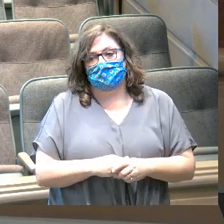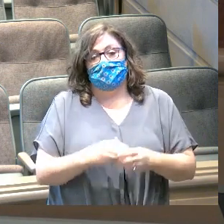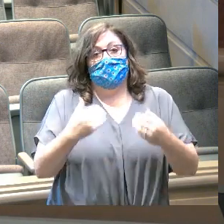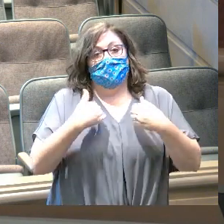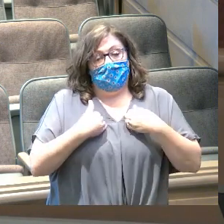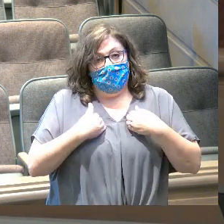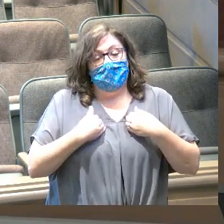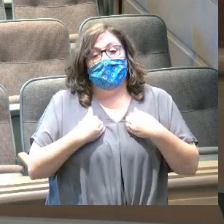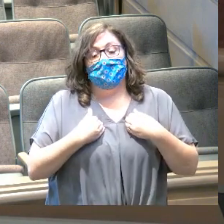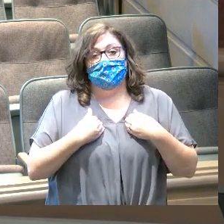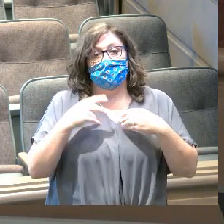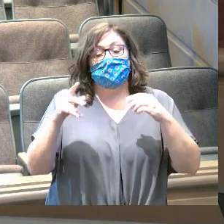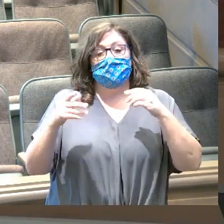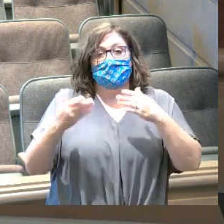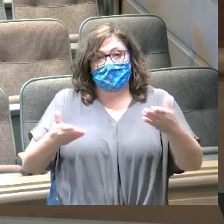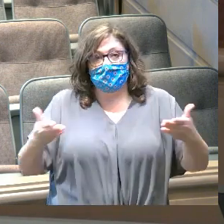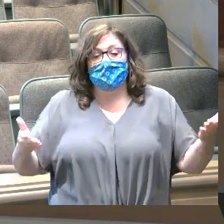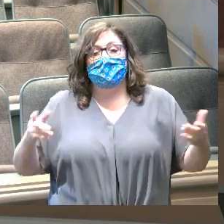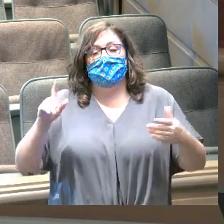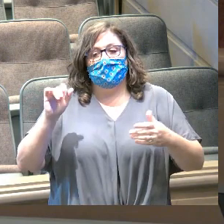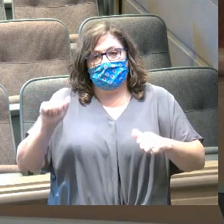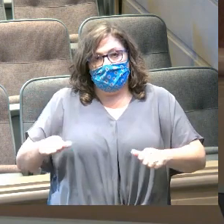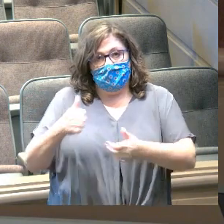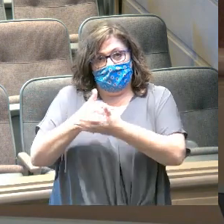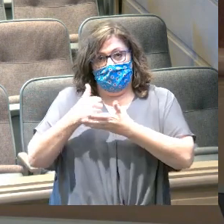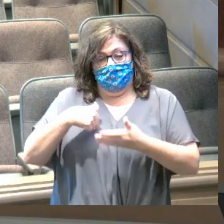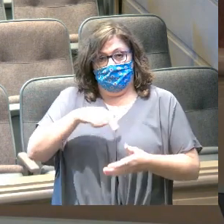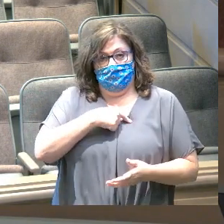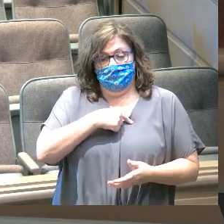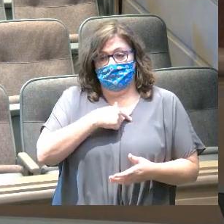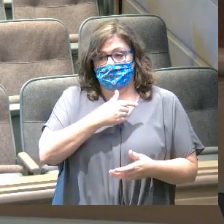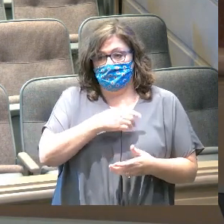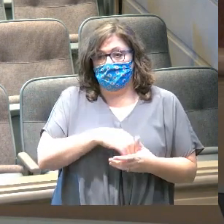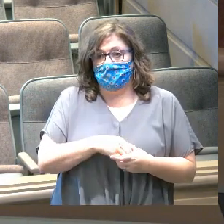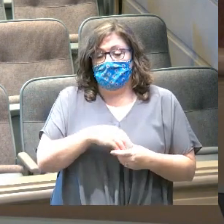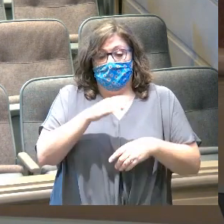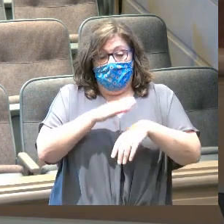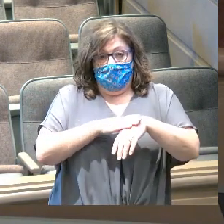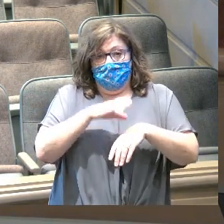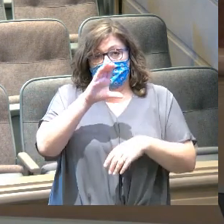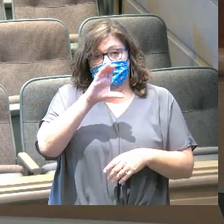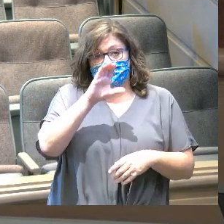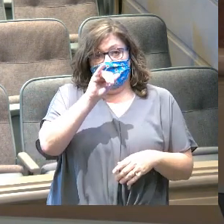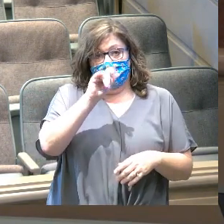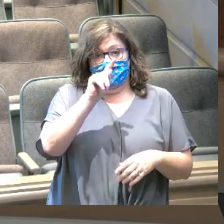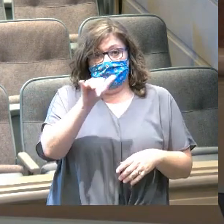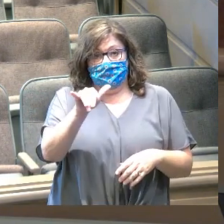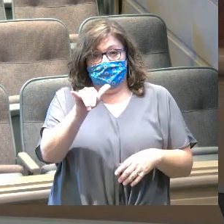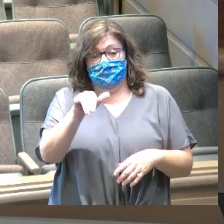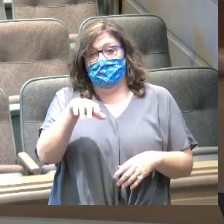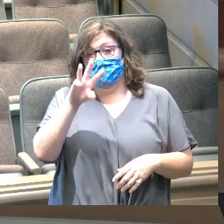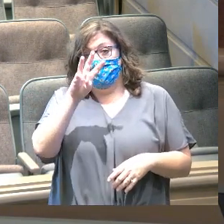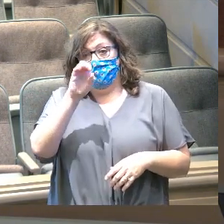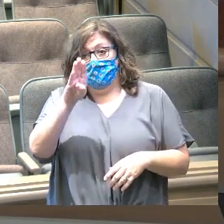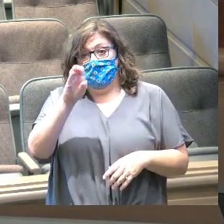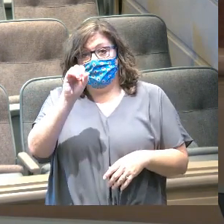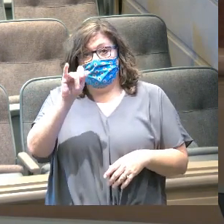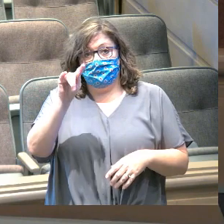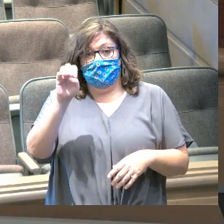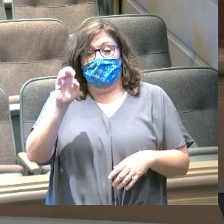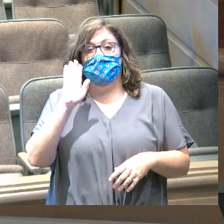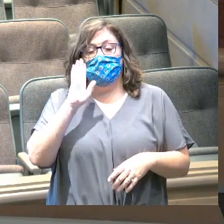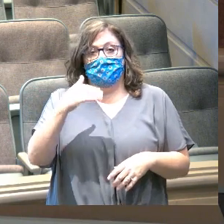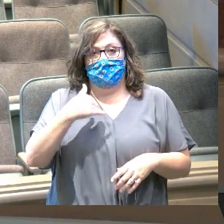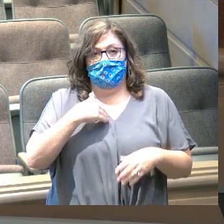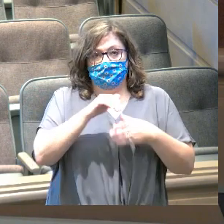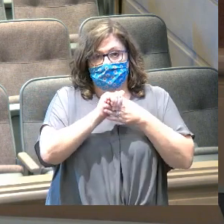out there. I advised the public earlier this week that on the city website we would have guidelines. GMA